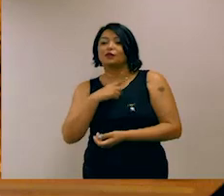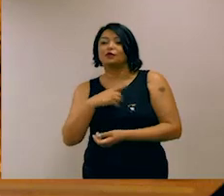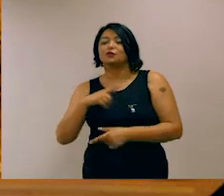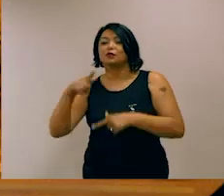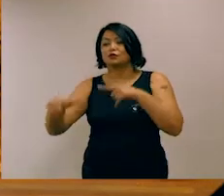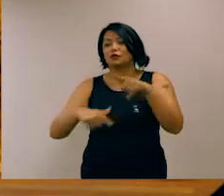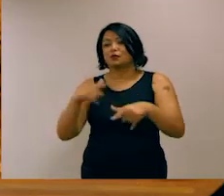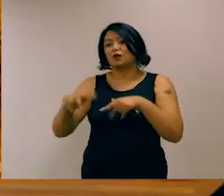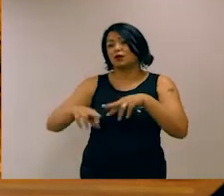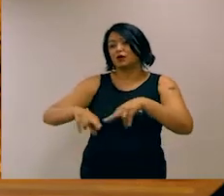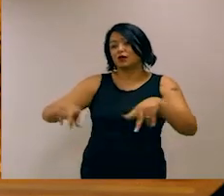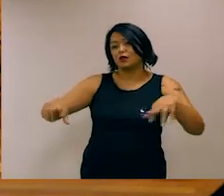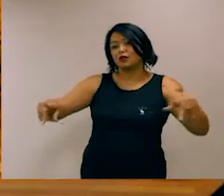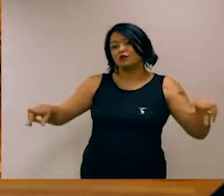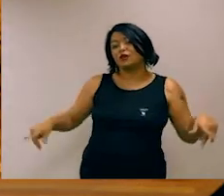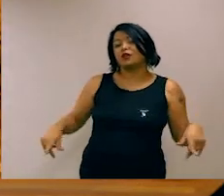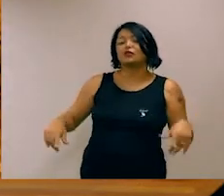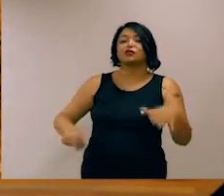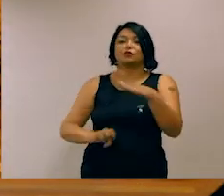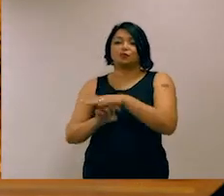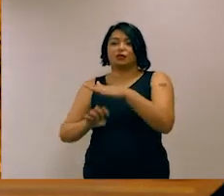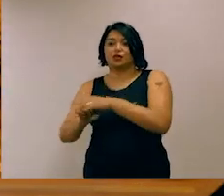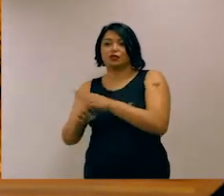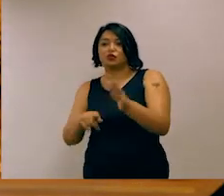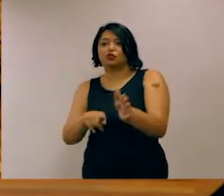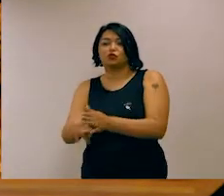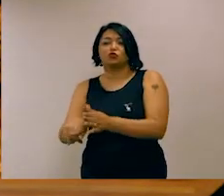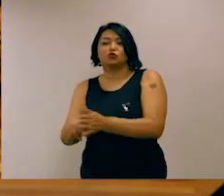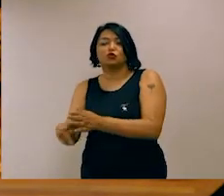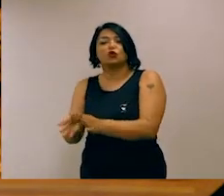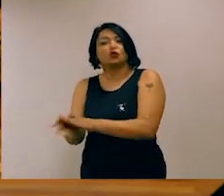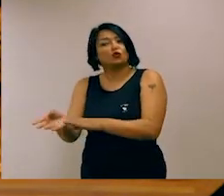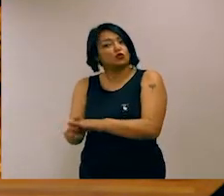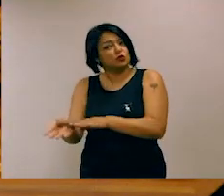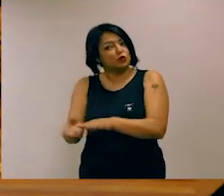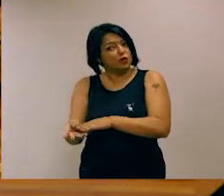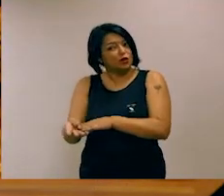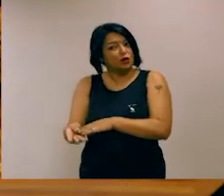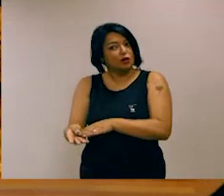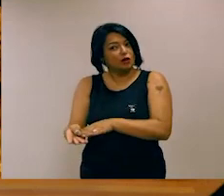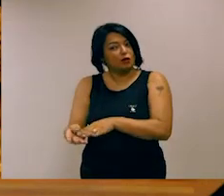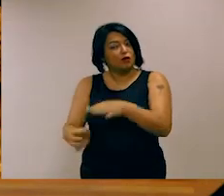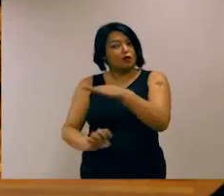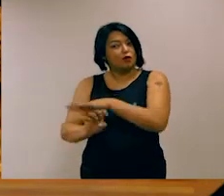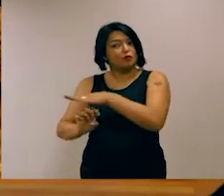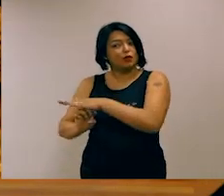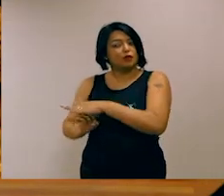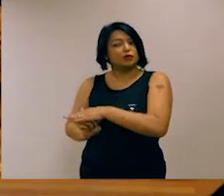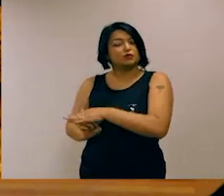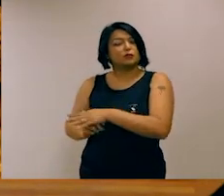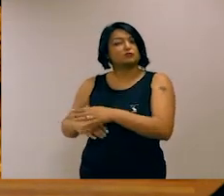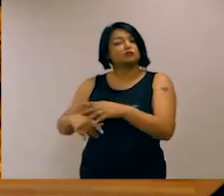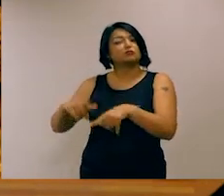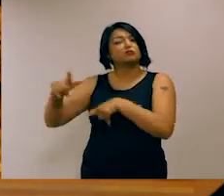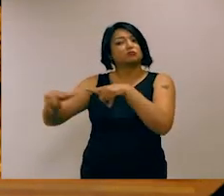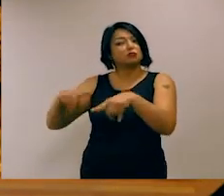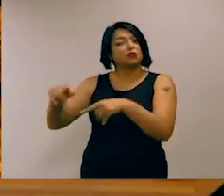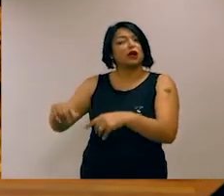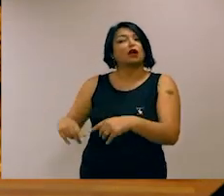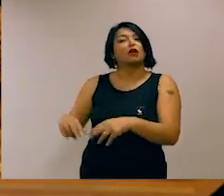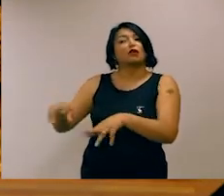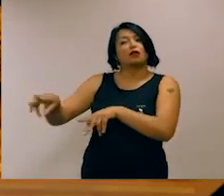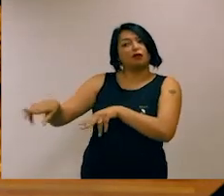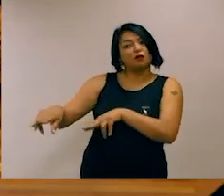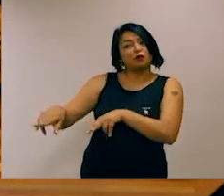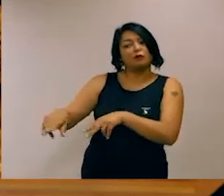of companies. So, rely heavily on experiments is probably the best way to go. However, as